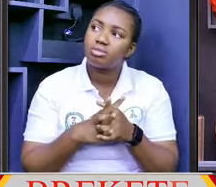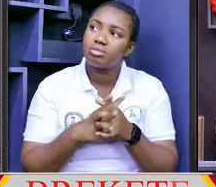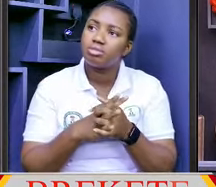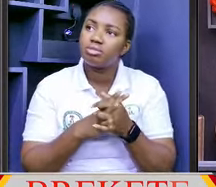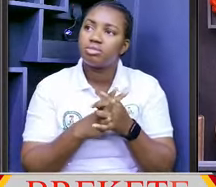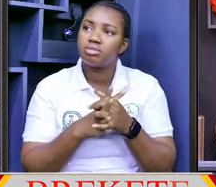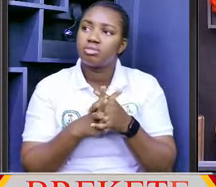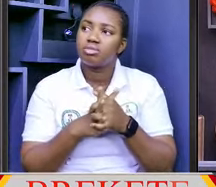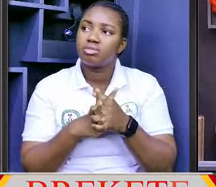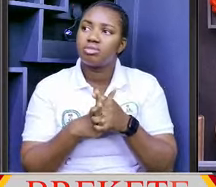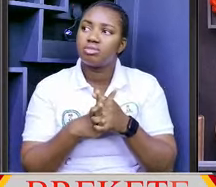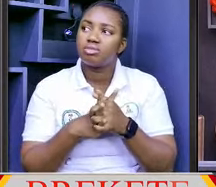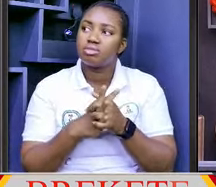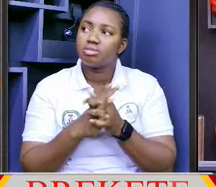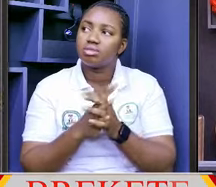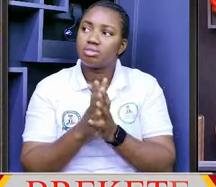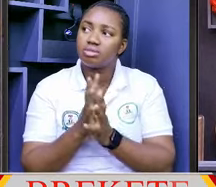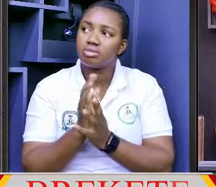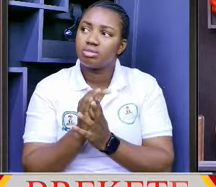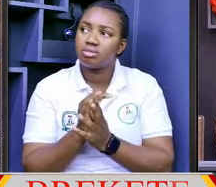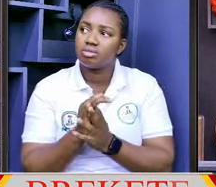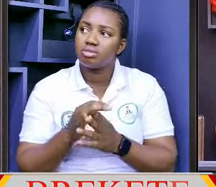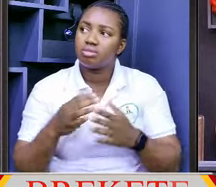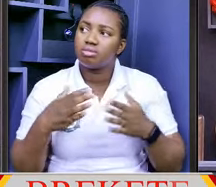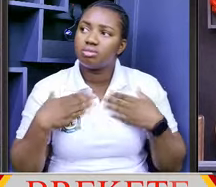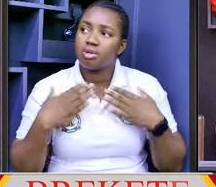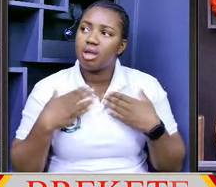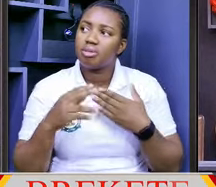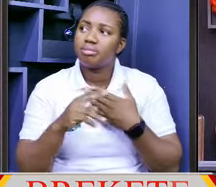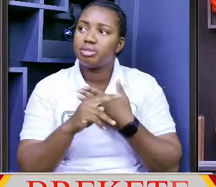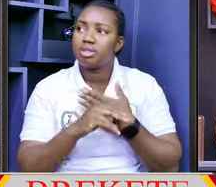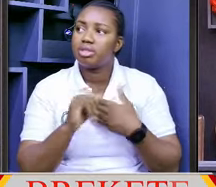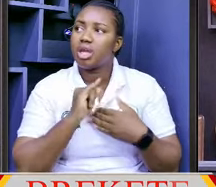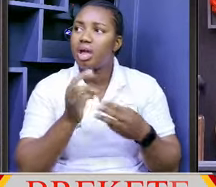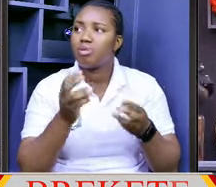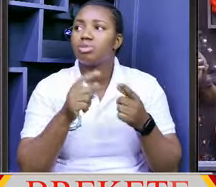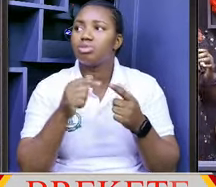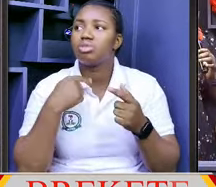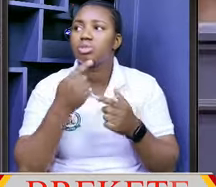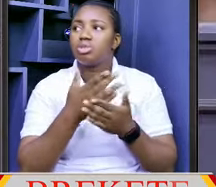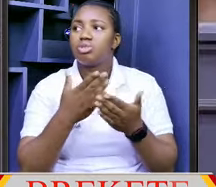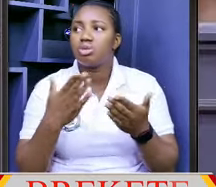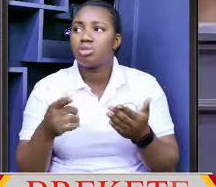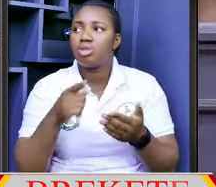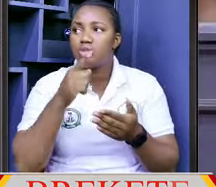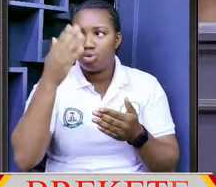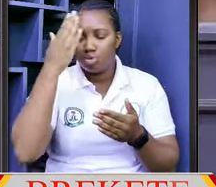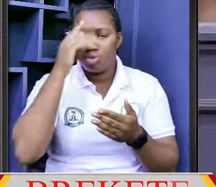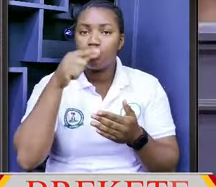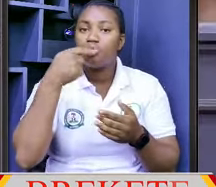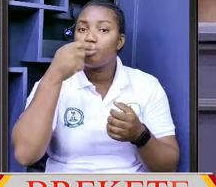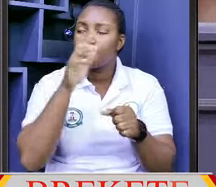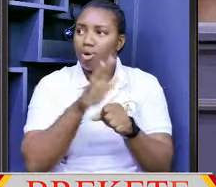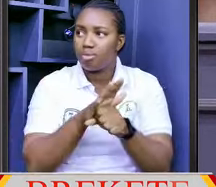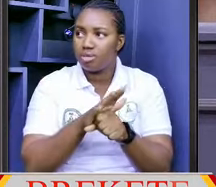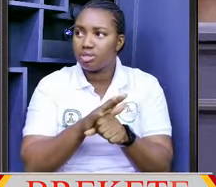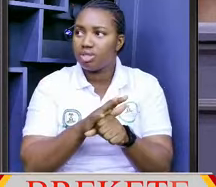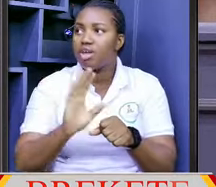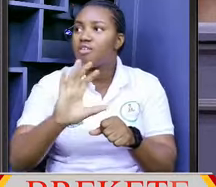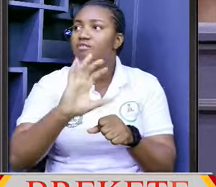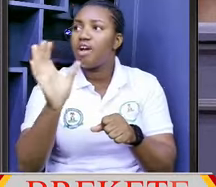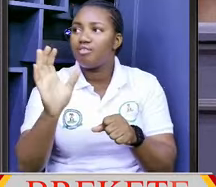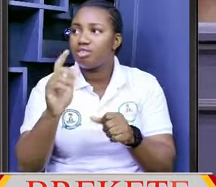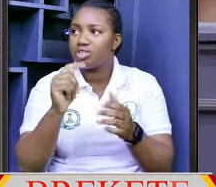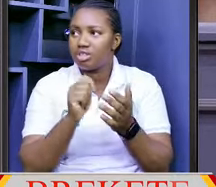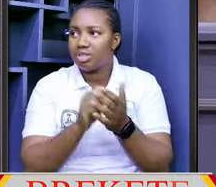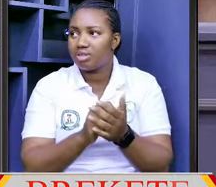Somebody, okay, madam, happiness. My ordinary, I want to say something. You know, you promised him